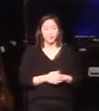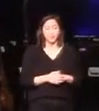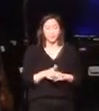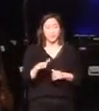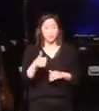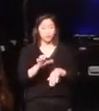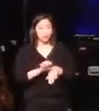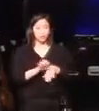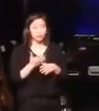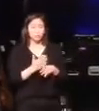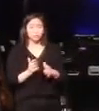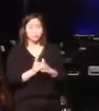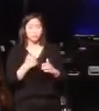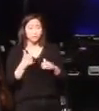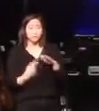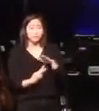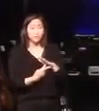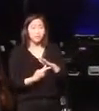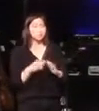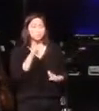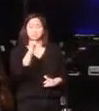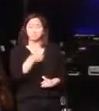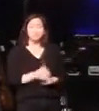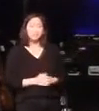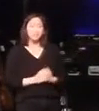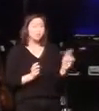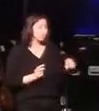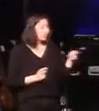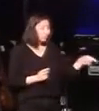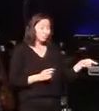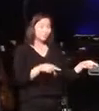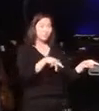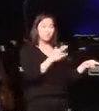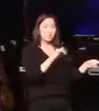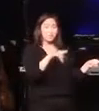with me in giving and receiving except you only. Even